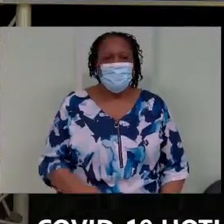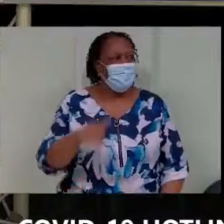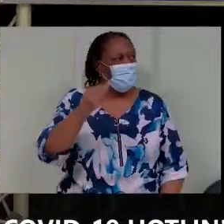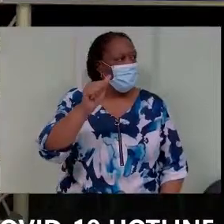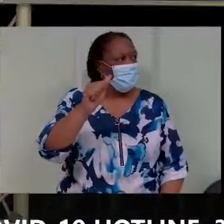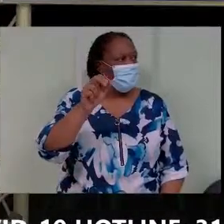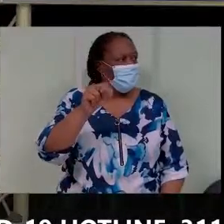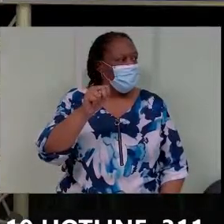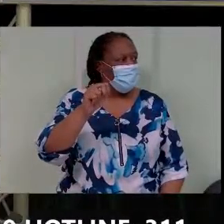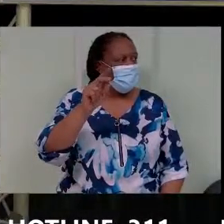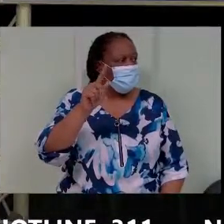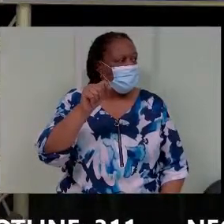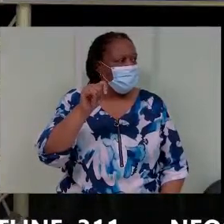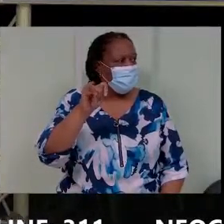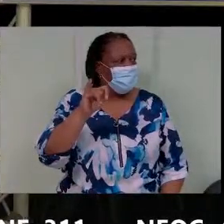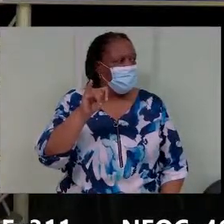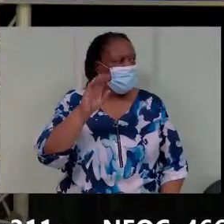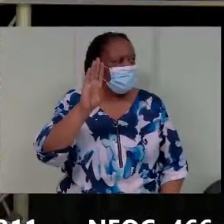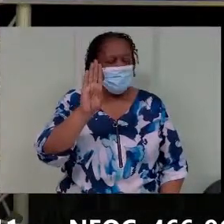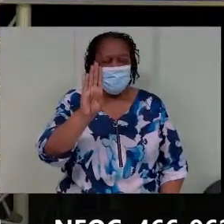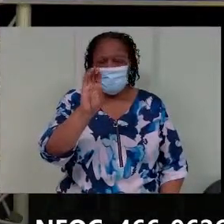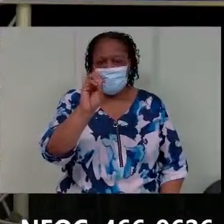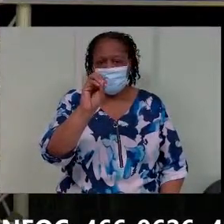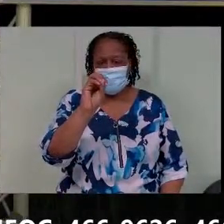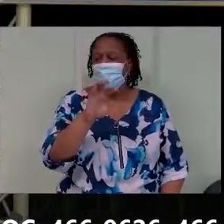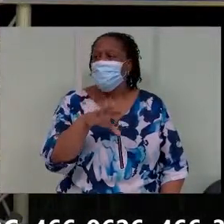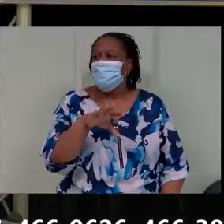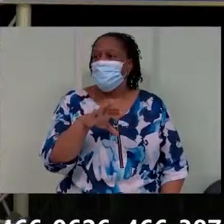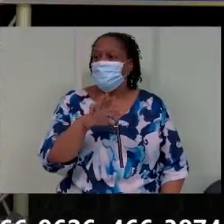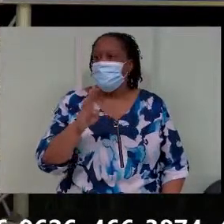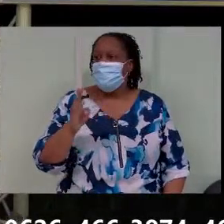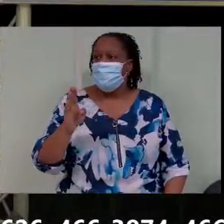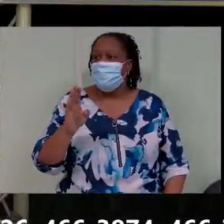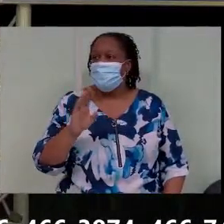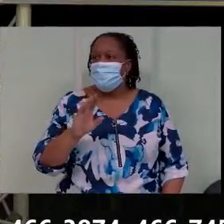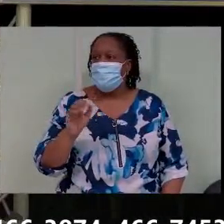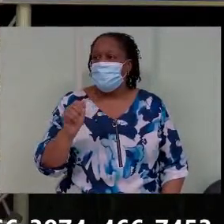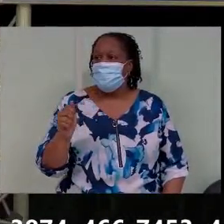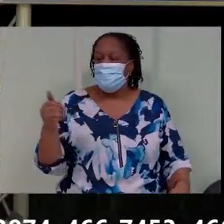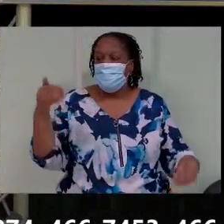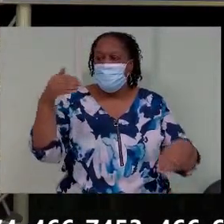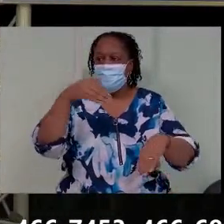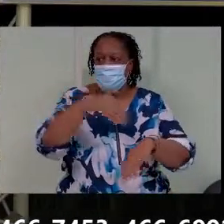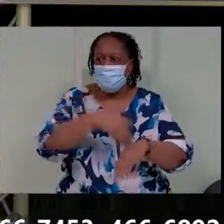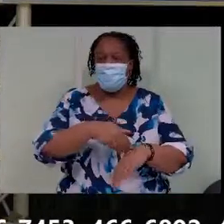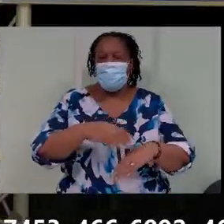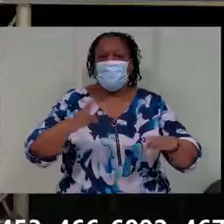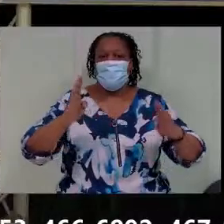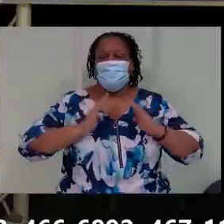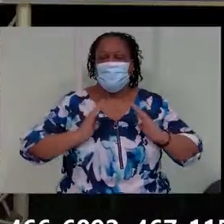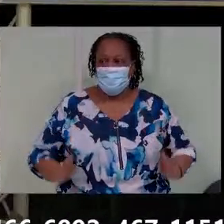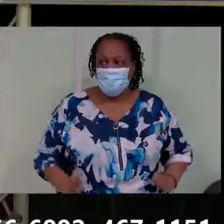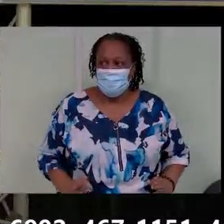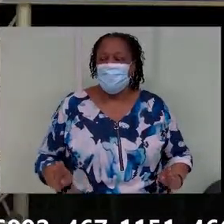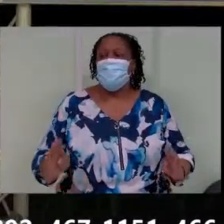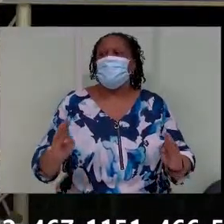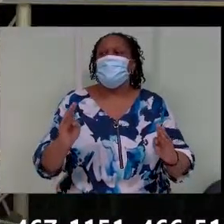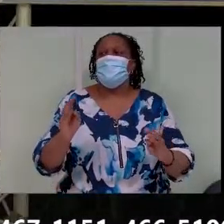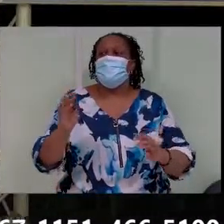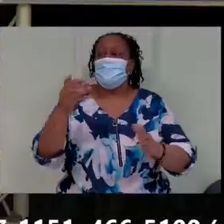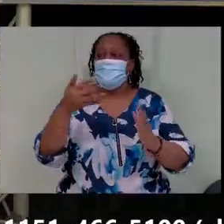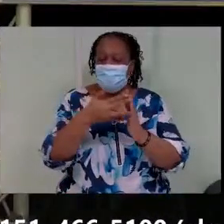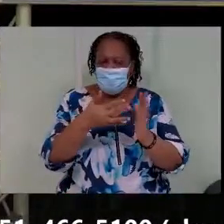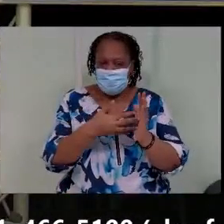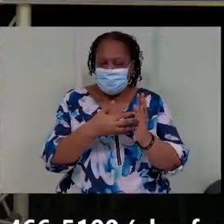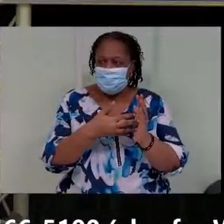early on in our discussions here. And I'll talk about that first. So the antibody test, when somebody becomes infected,